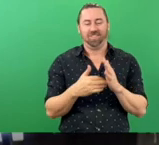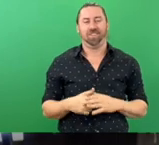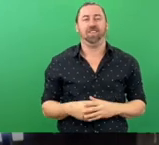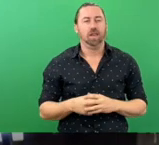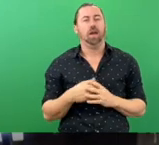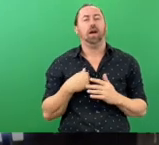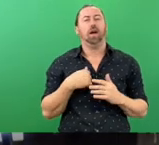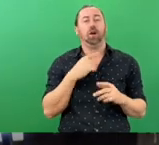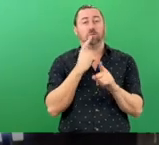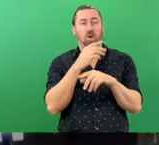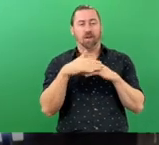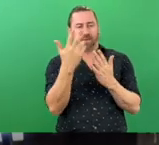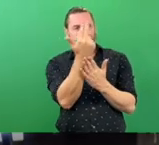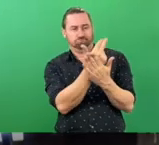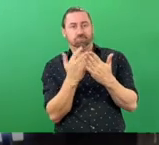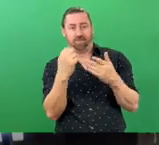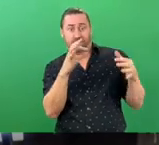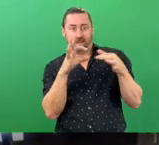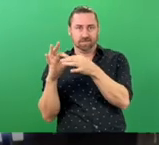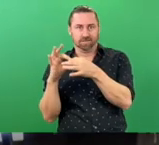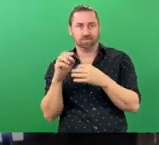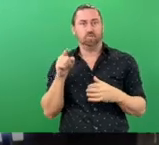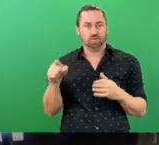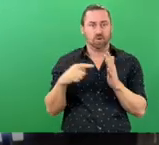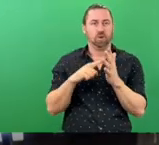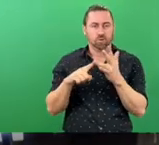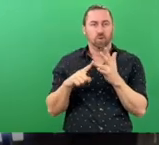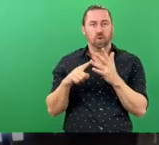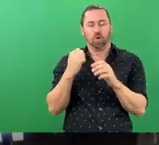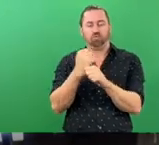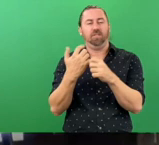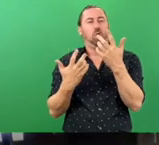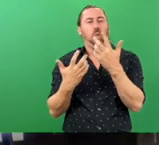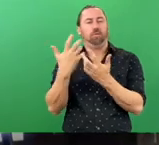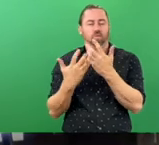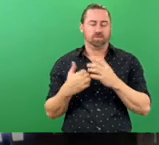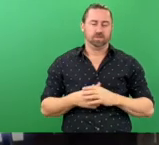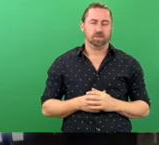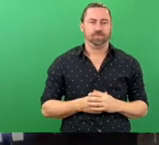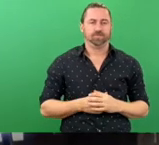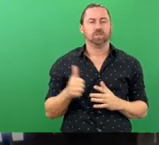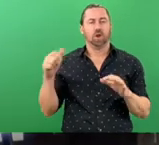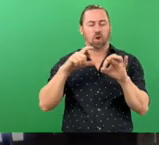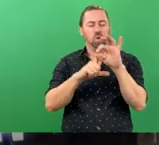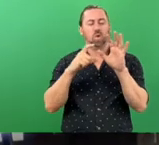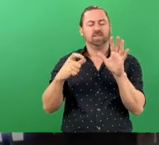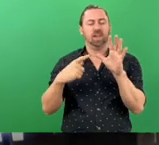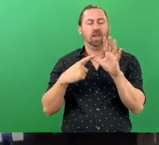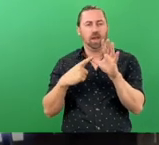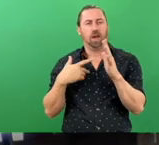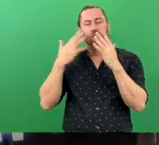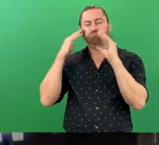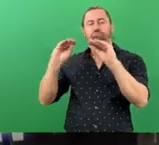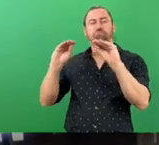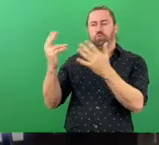work that we're going to be looking at has a very specific connection to the school where I teach. And over there at QCA, I